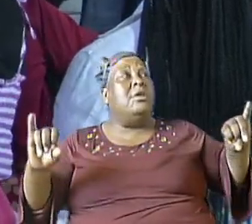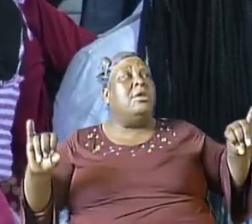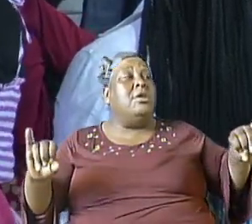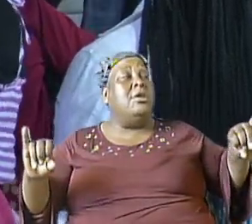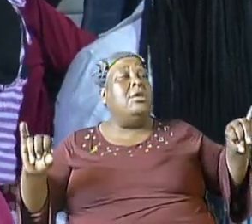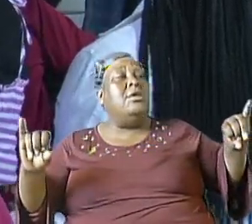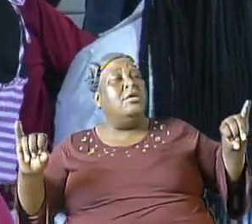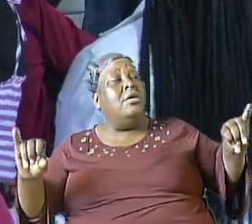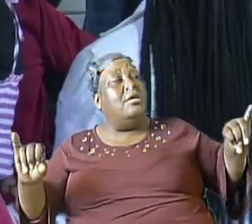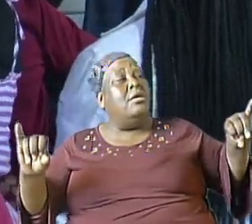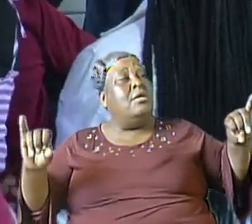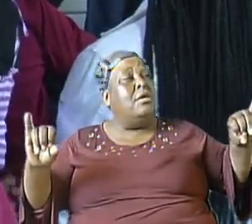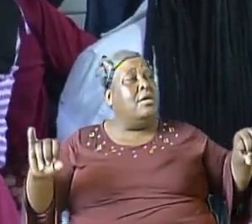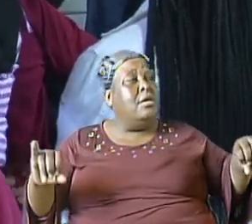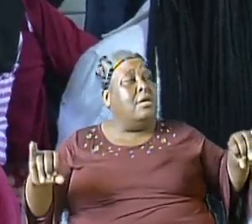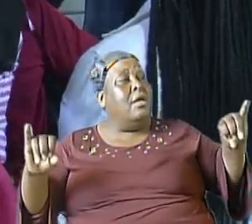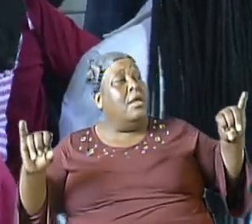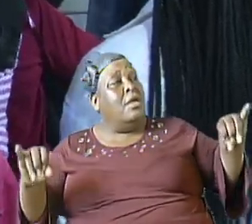Hallelujah, to